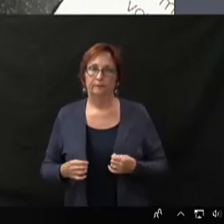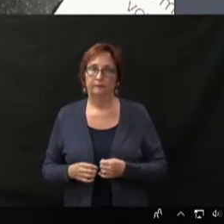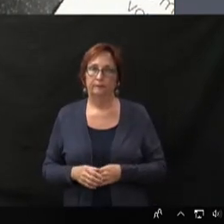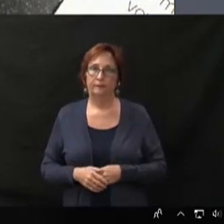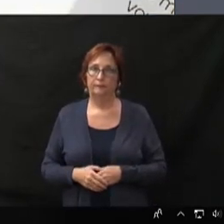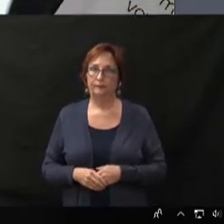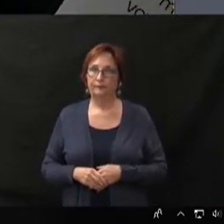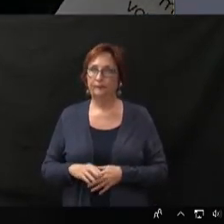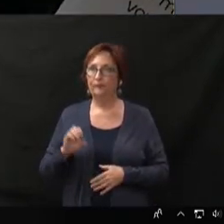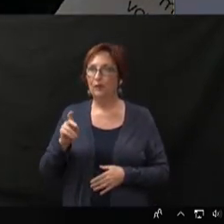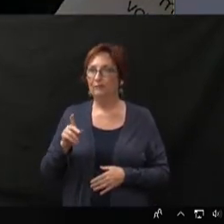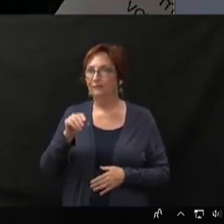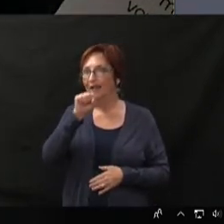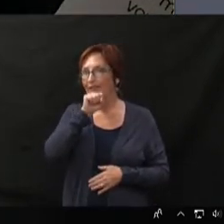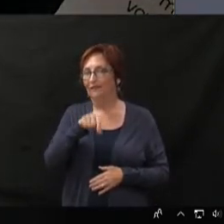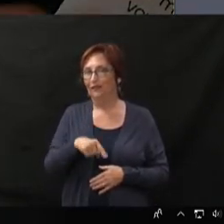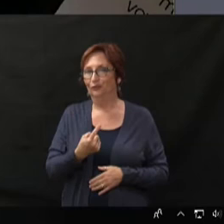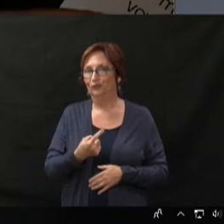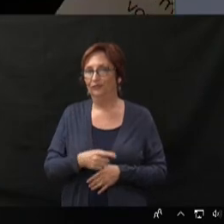Okay, I love this one.